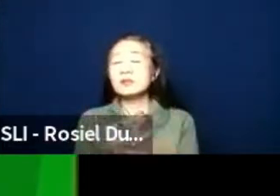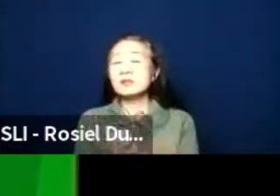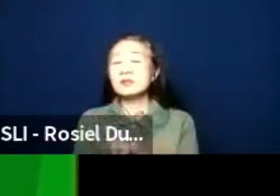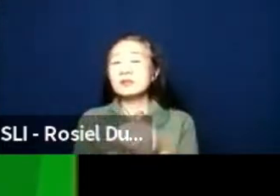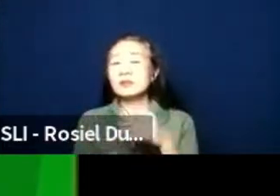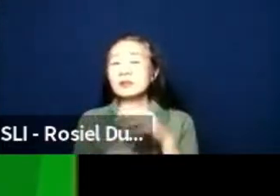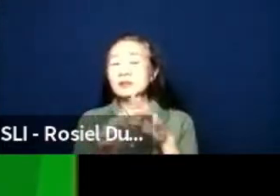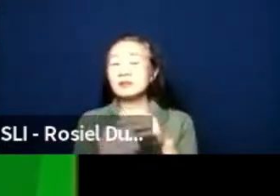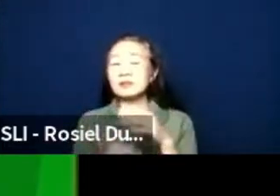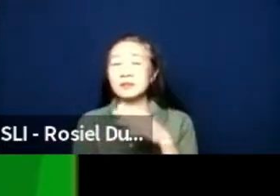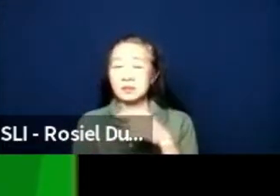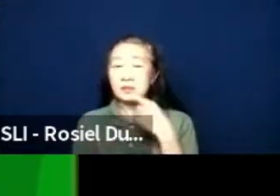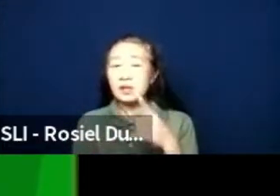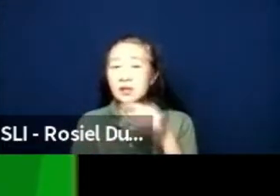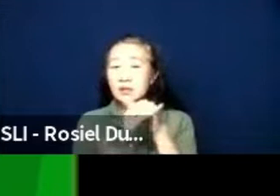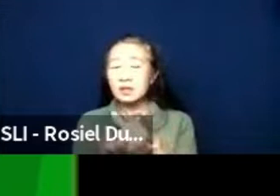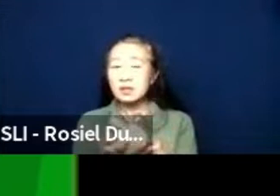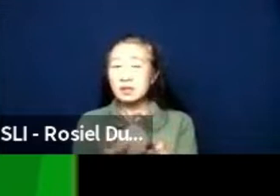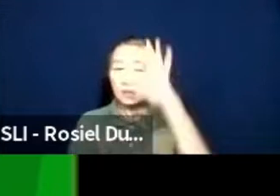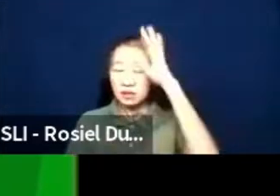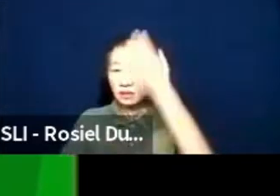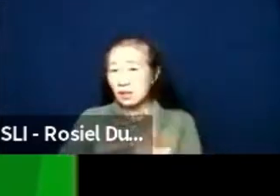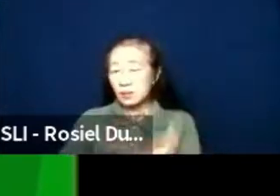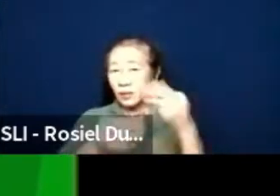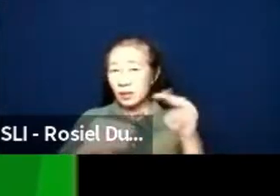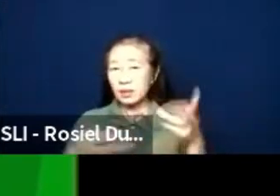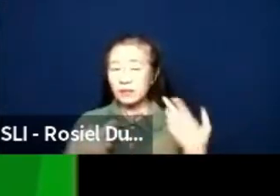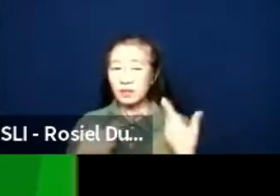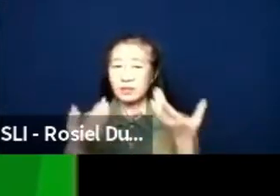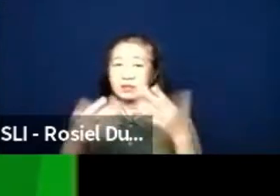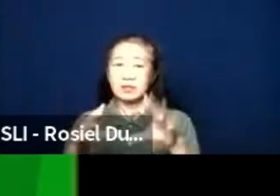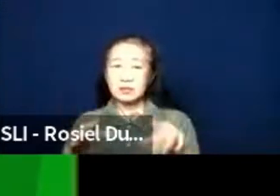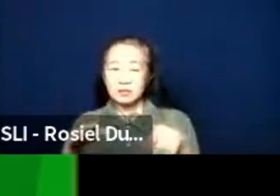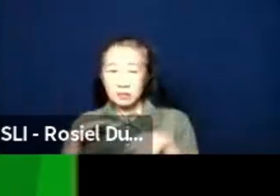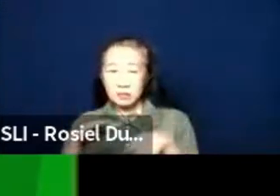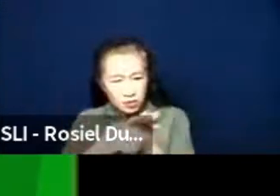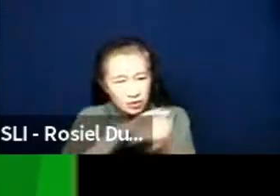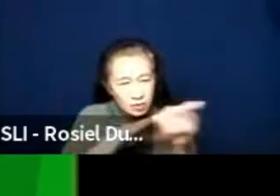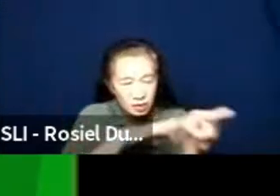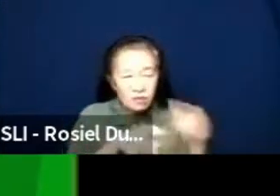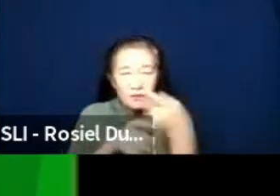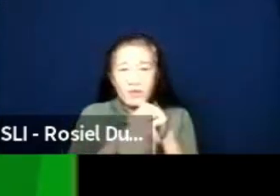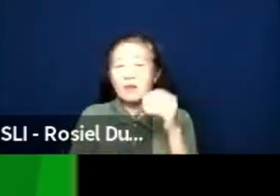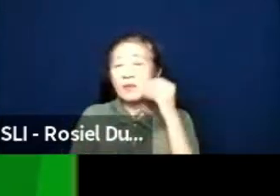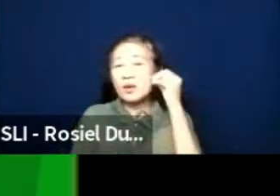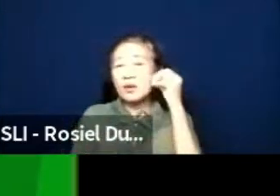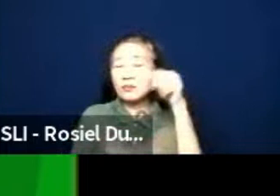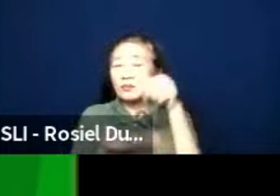that, oh, my son may have the chance to wander away from home. This is his